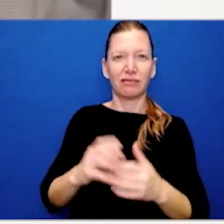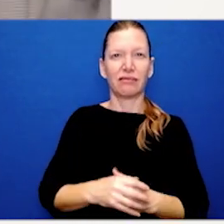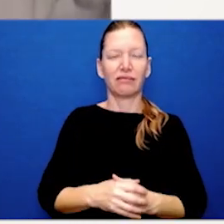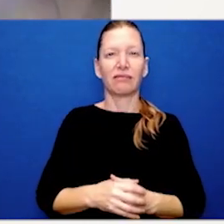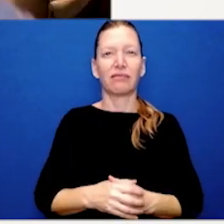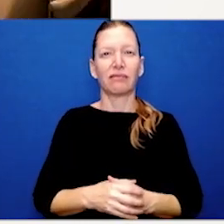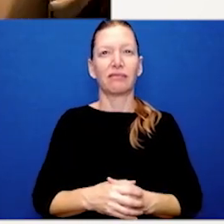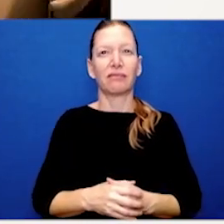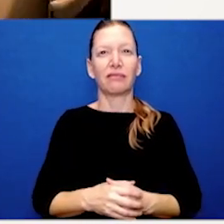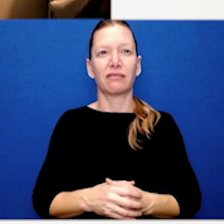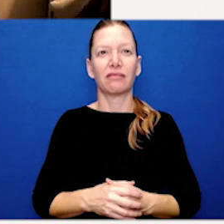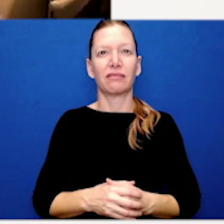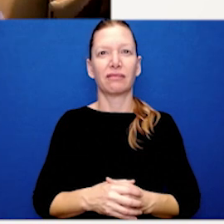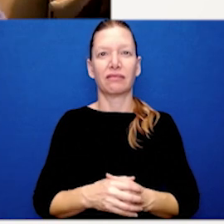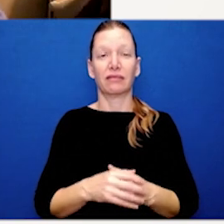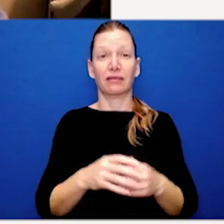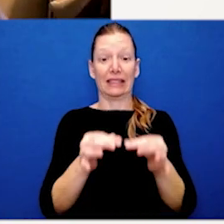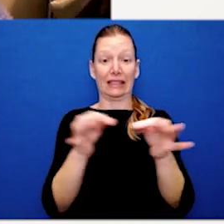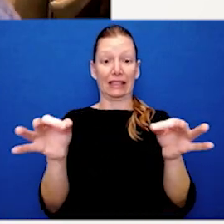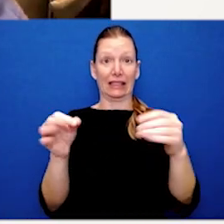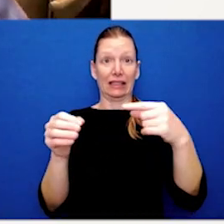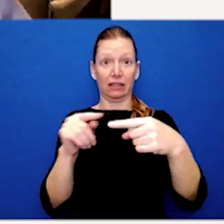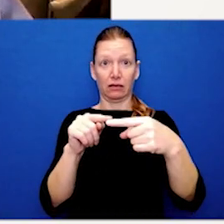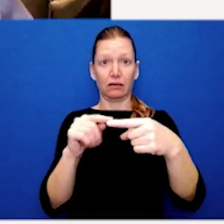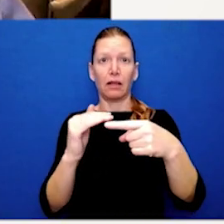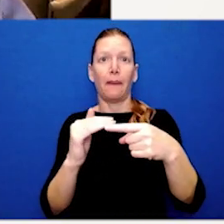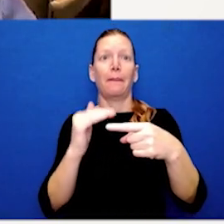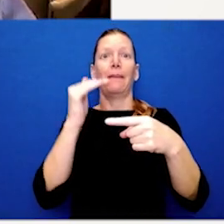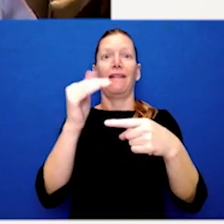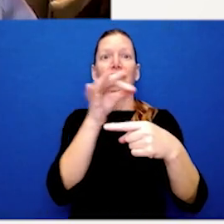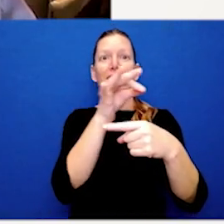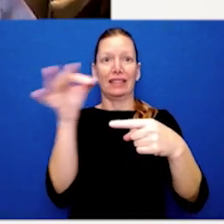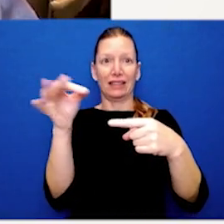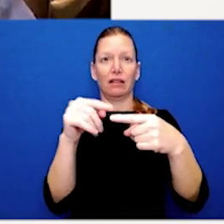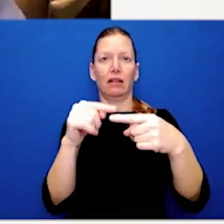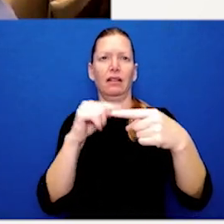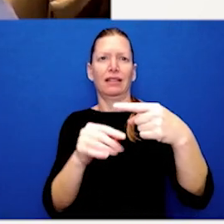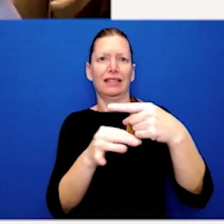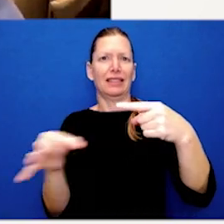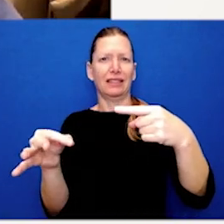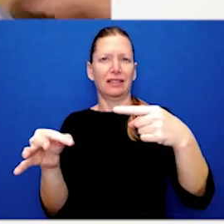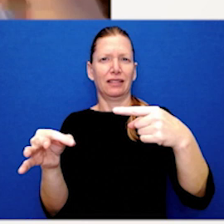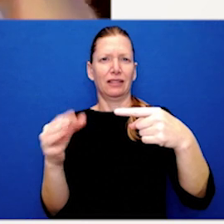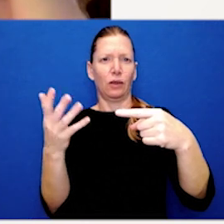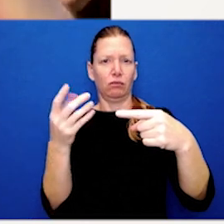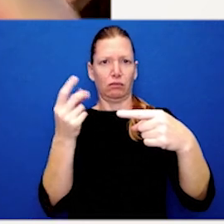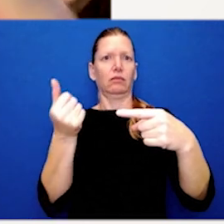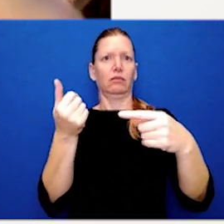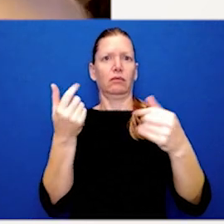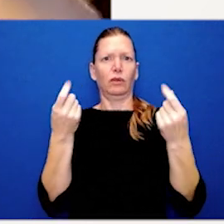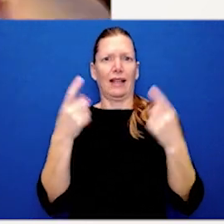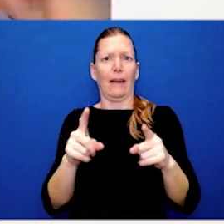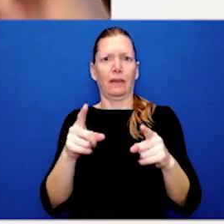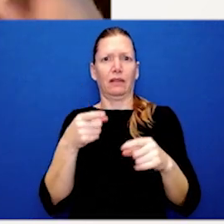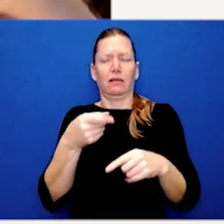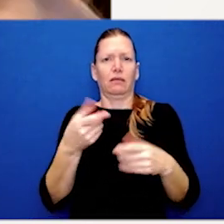architectonic communication. There's a sentence above the sentence, and then there's a sentence below the sentence, and that's